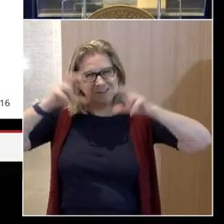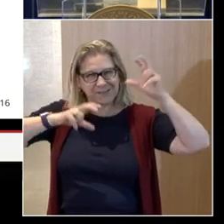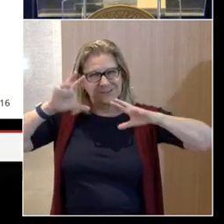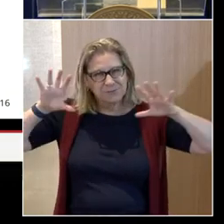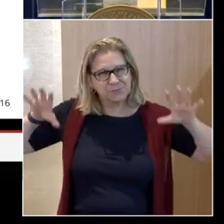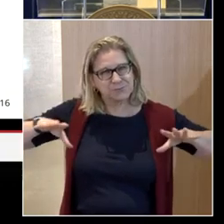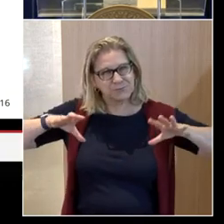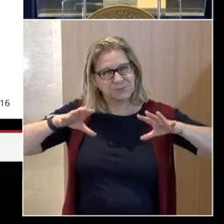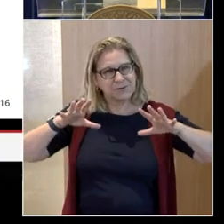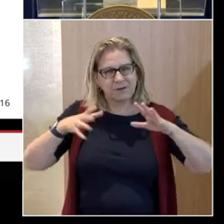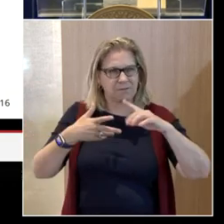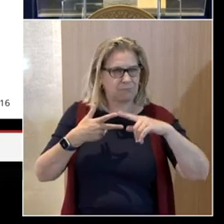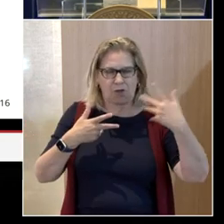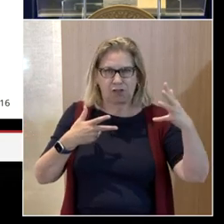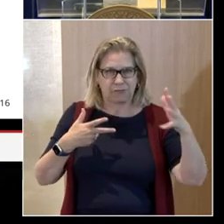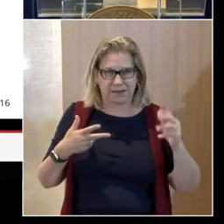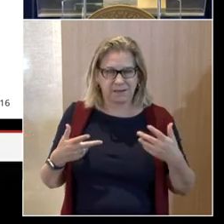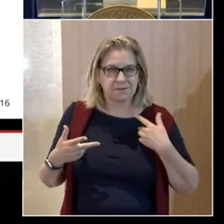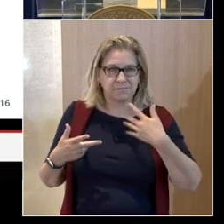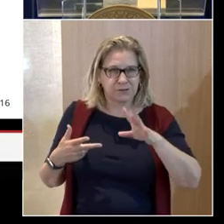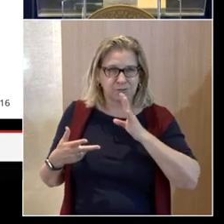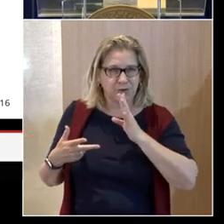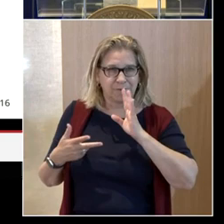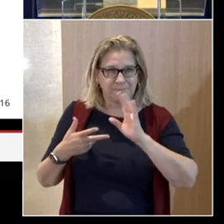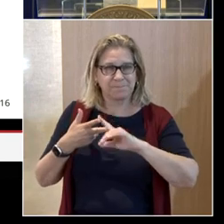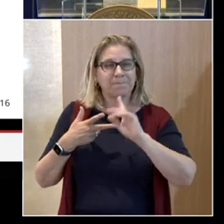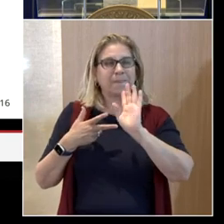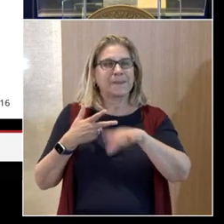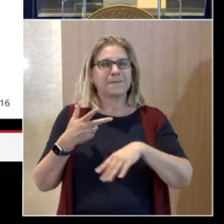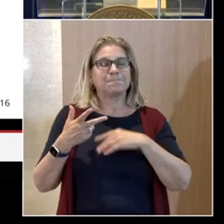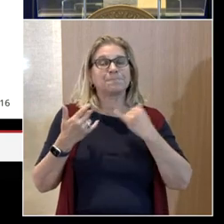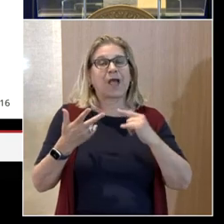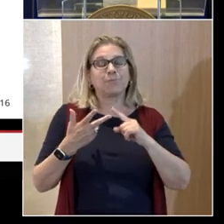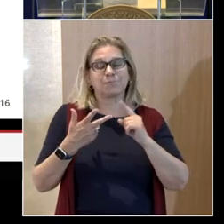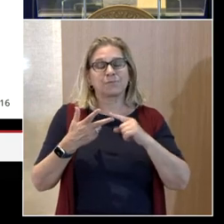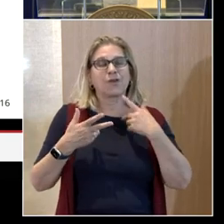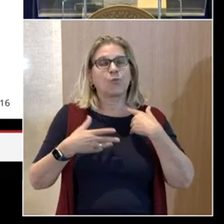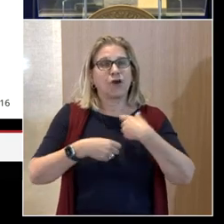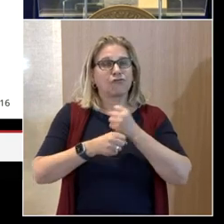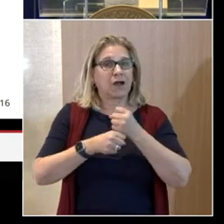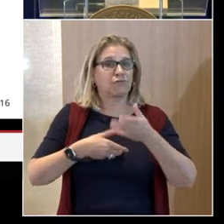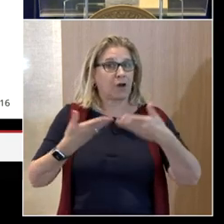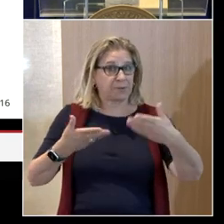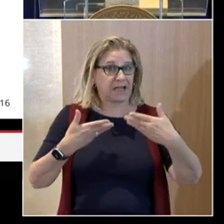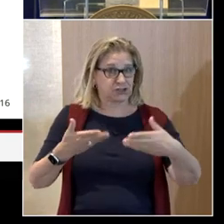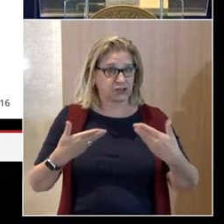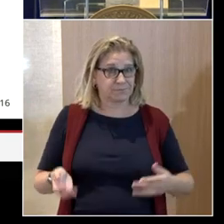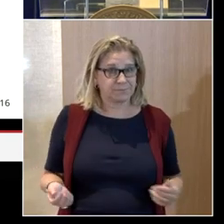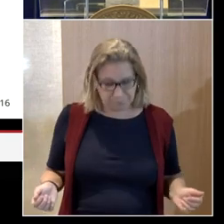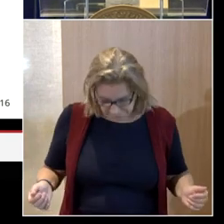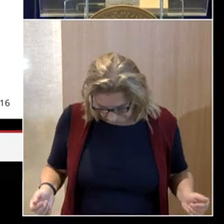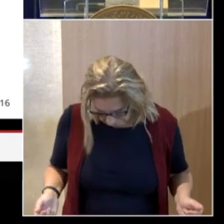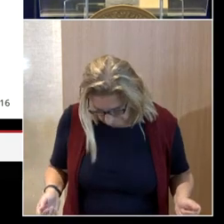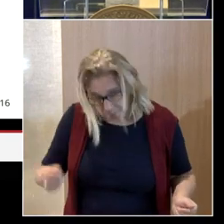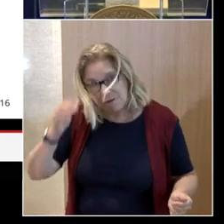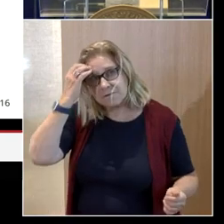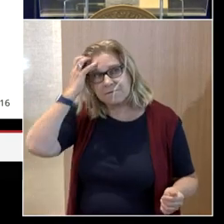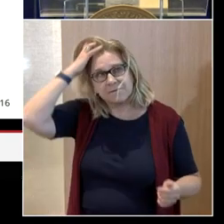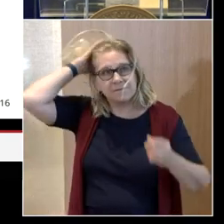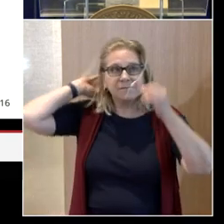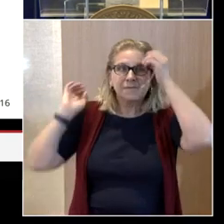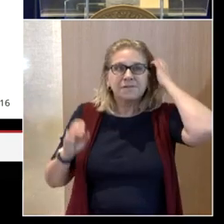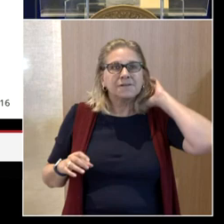recommendations for the council the council and the mayor to consider in budget and in actions and policy and legislation. But it's also a